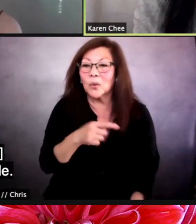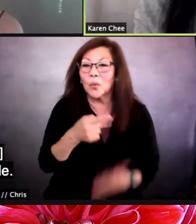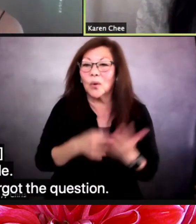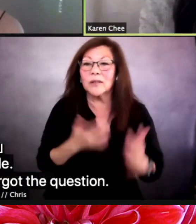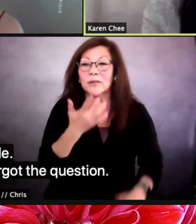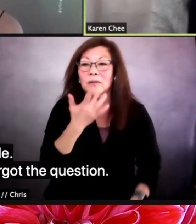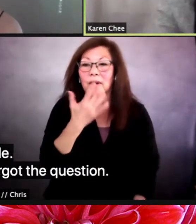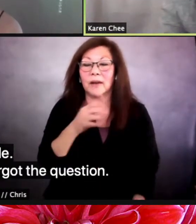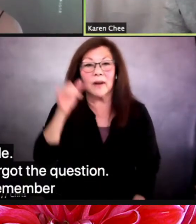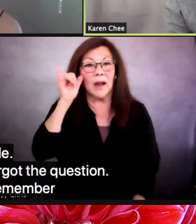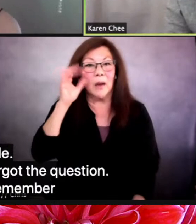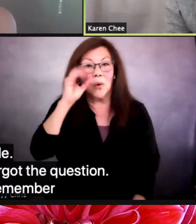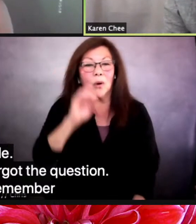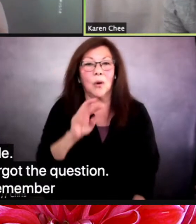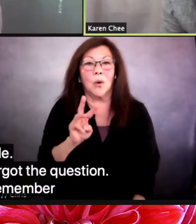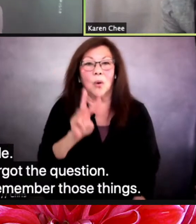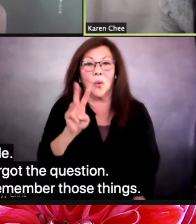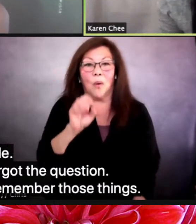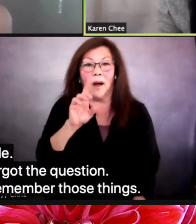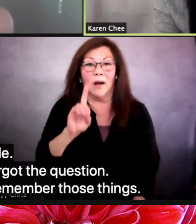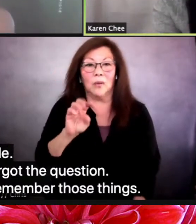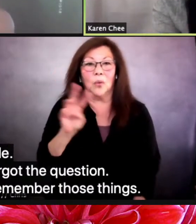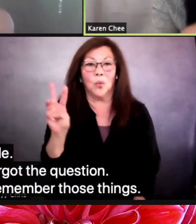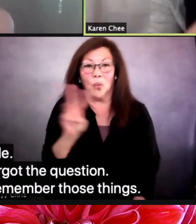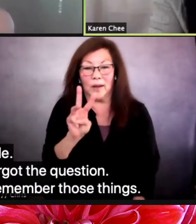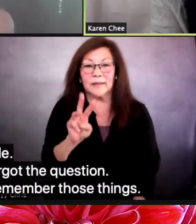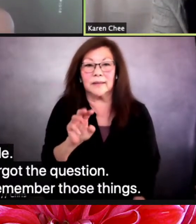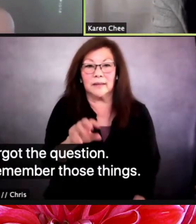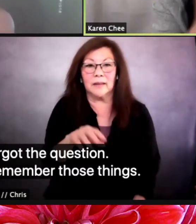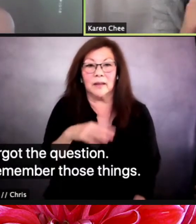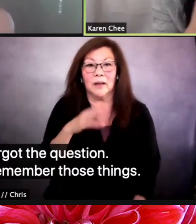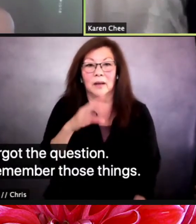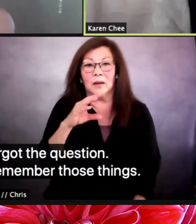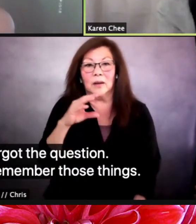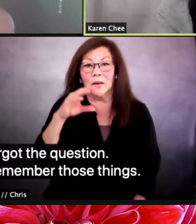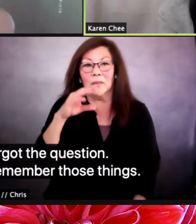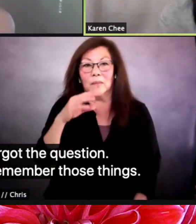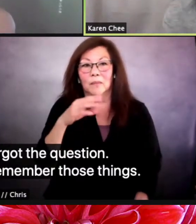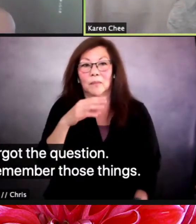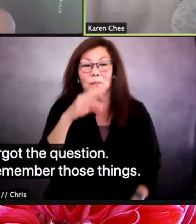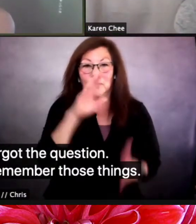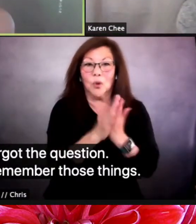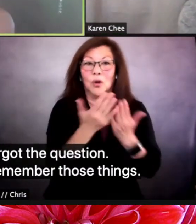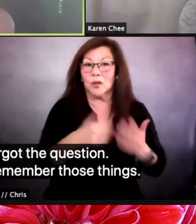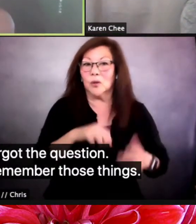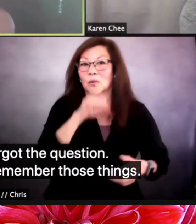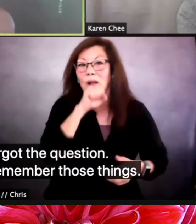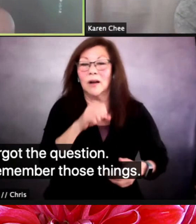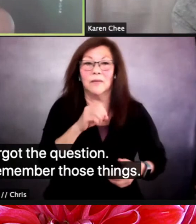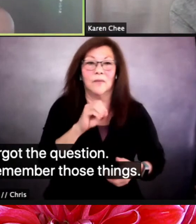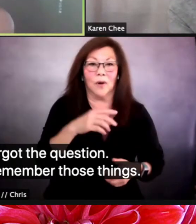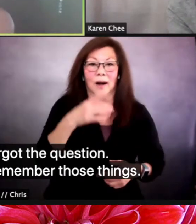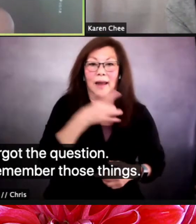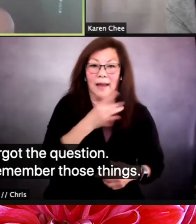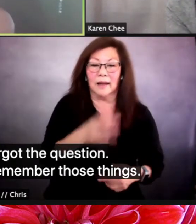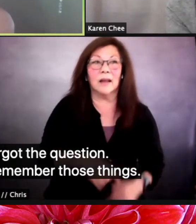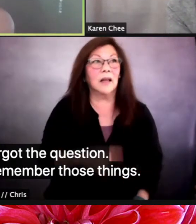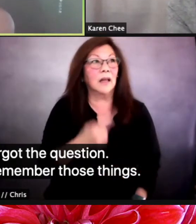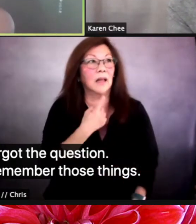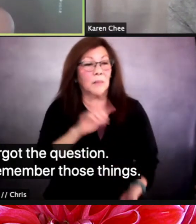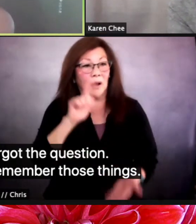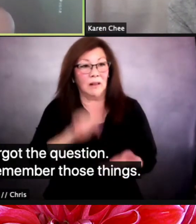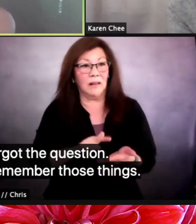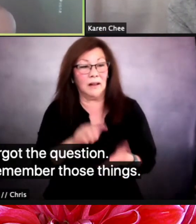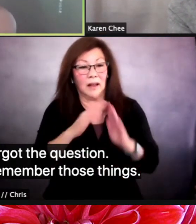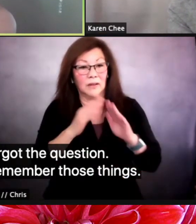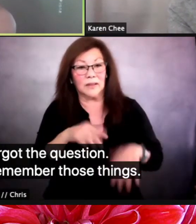favorite Cowboy or Wild West book that you love to hate or love despite its problems? I mean, I already talked about Little House on the Prairie, but I'm also going to